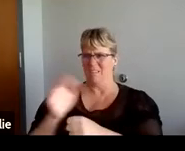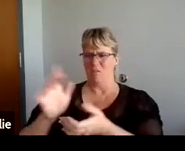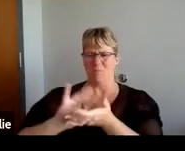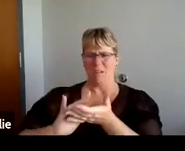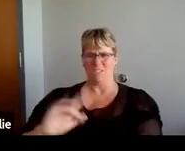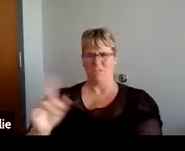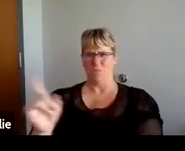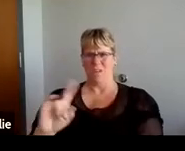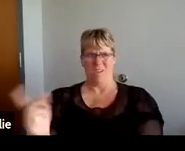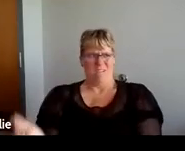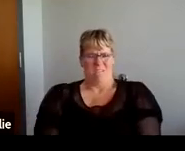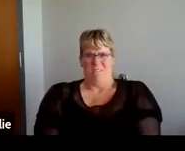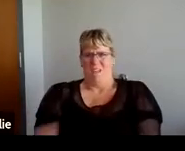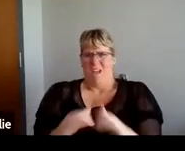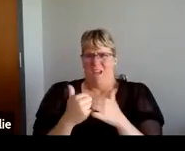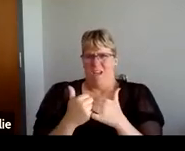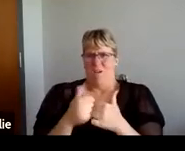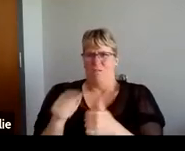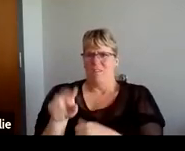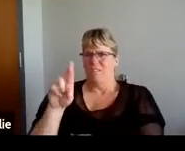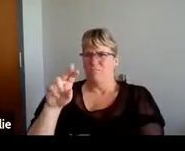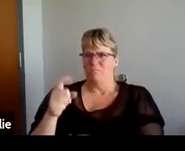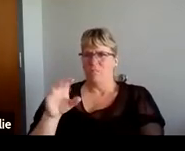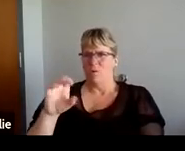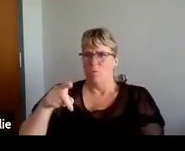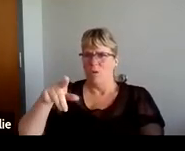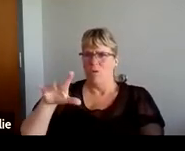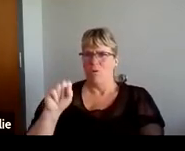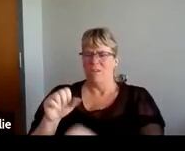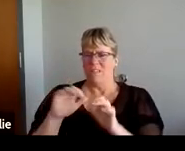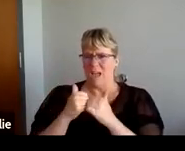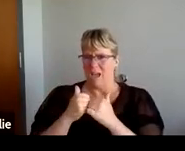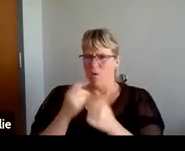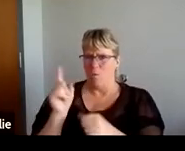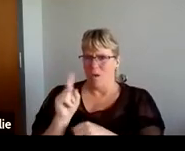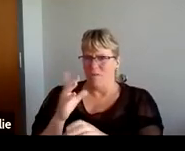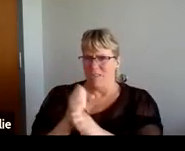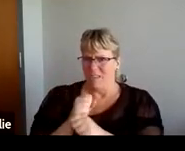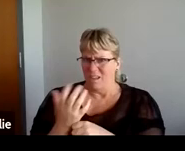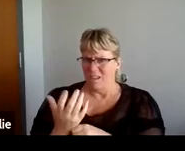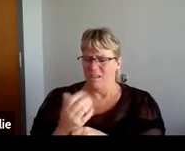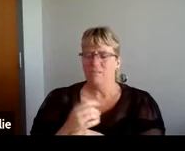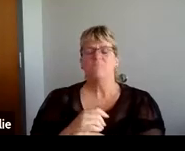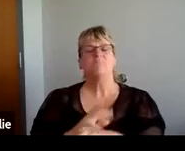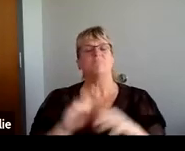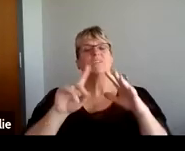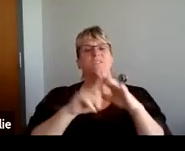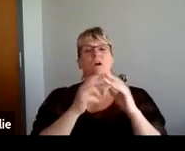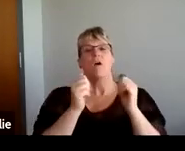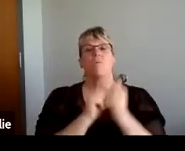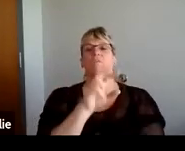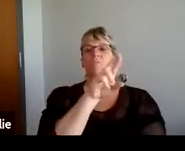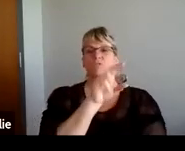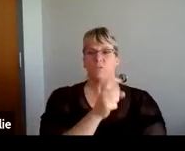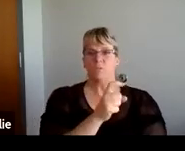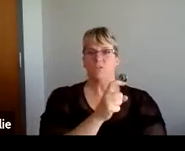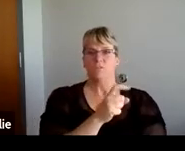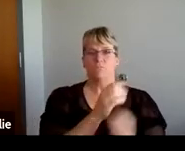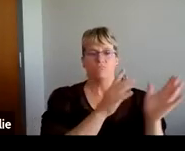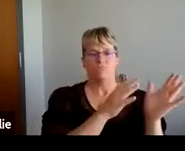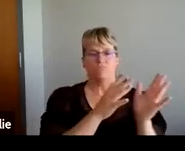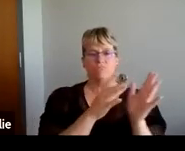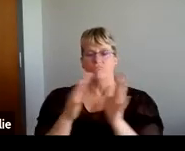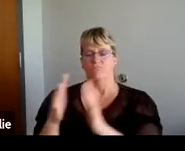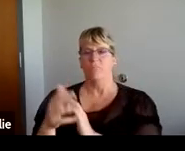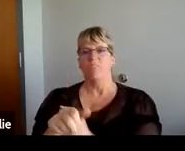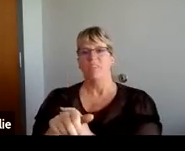medications? Where are they getting these prescription opioids in particular? Let's start with the prescriptions, then we'll talk about some of the